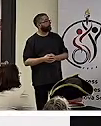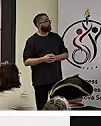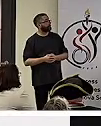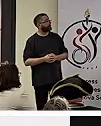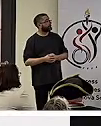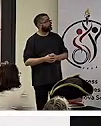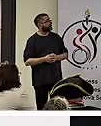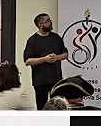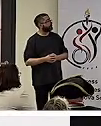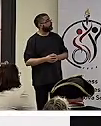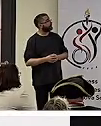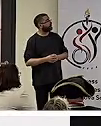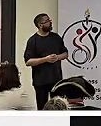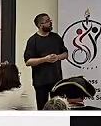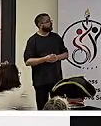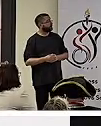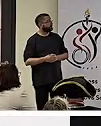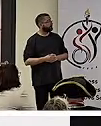All right.